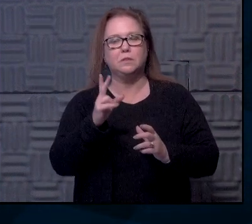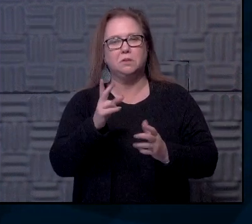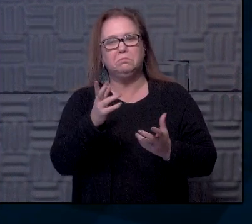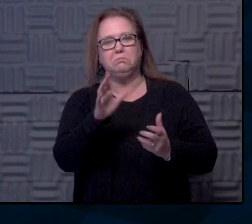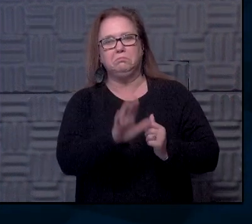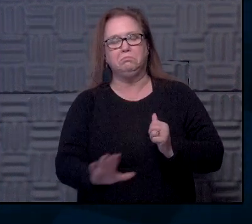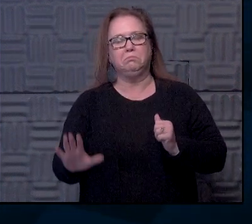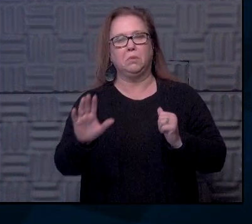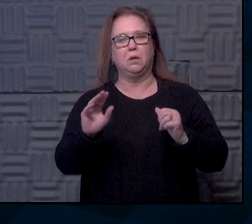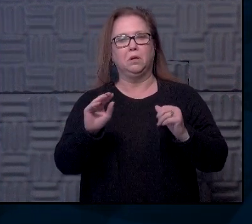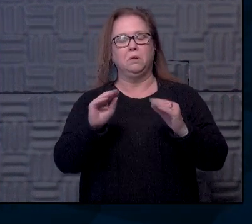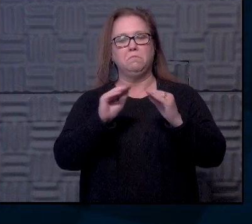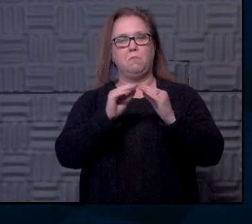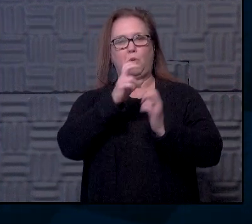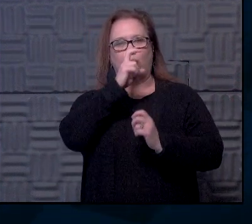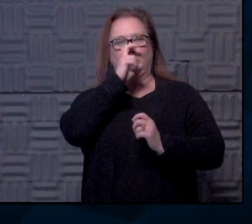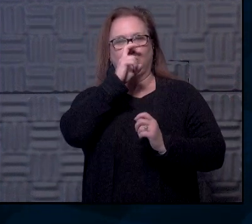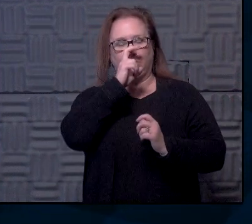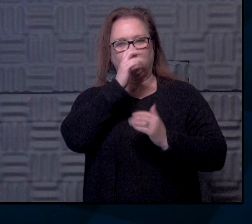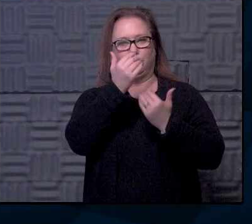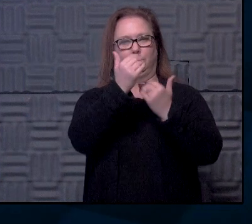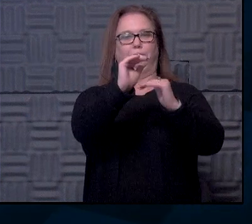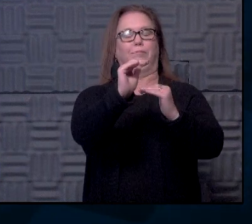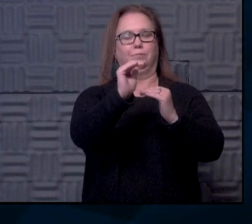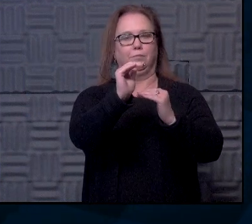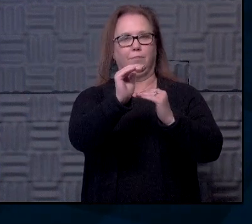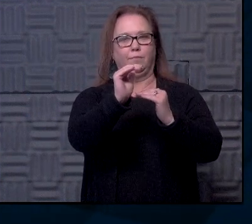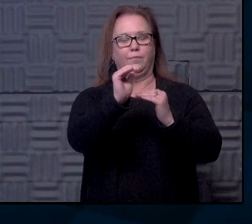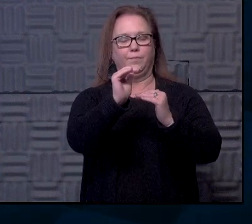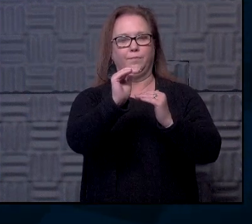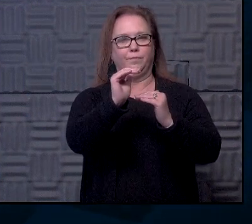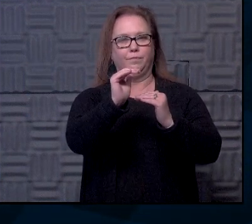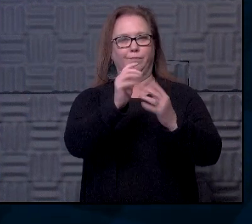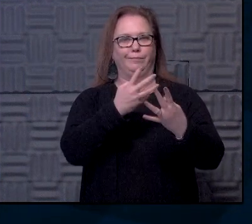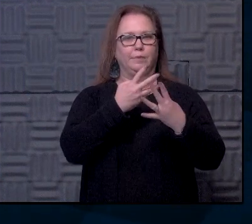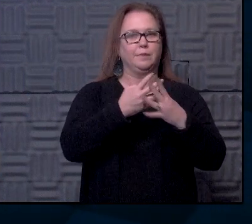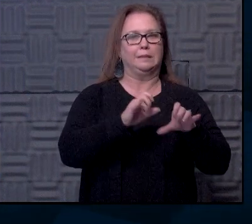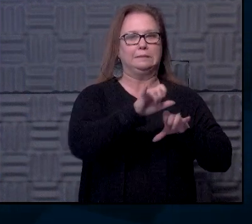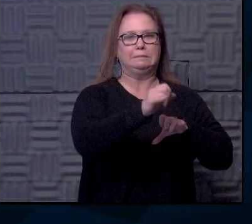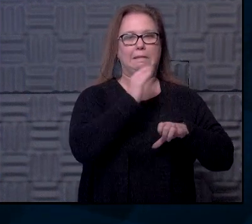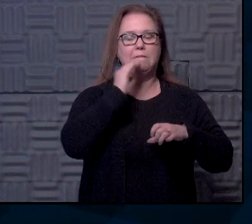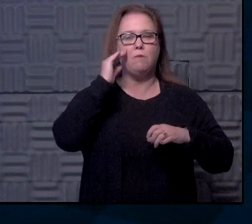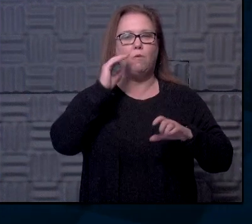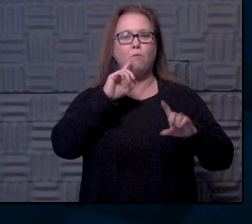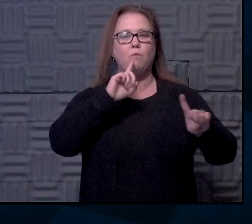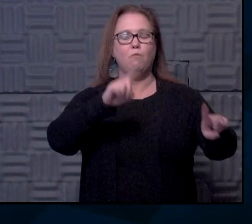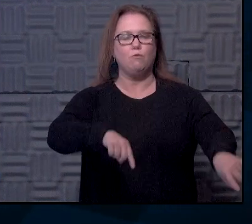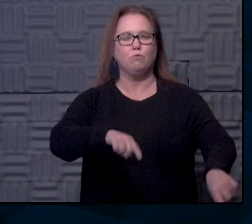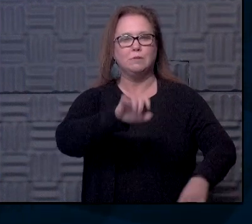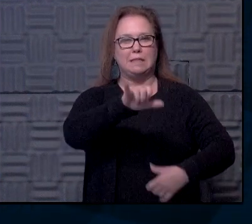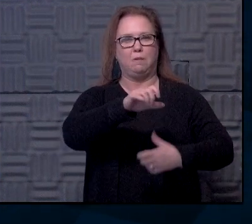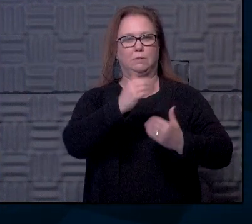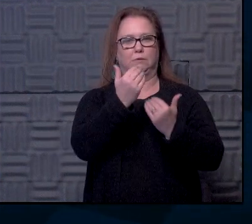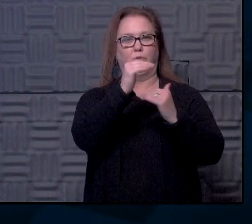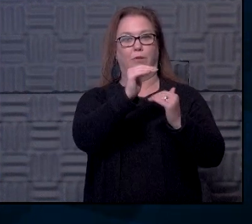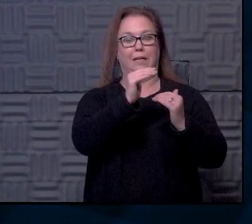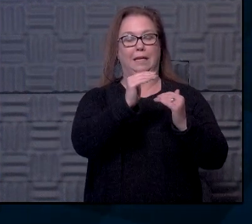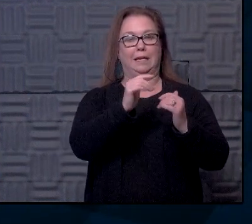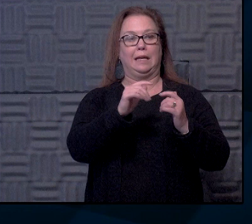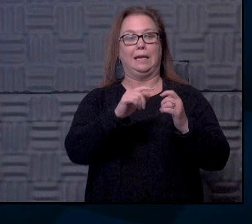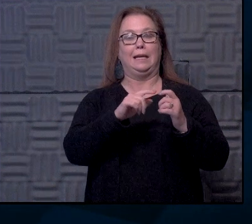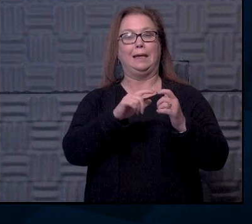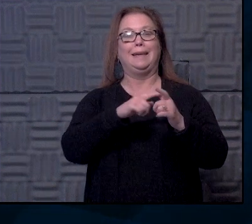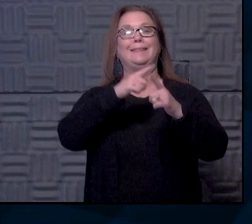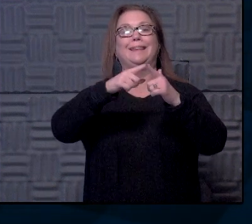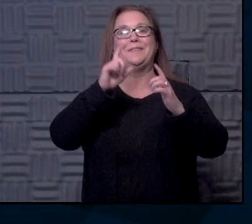probably more restrictions in place as far as movement around our community and interaction with each other. And then you can see as things